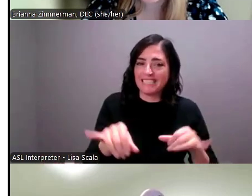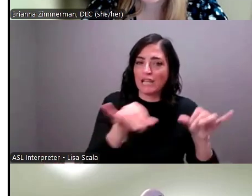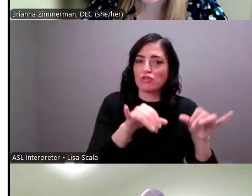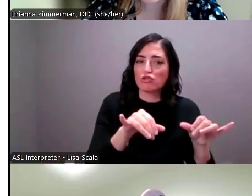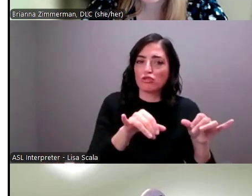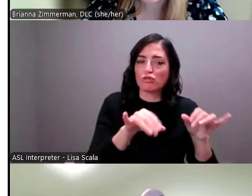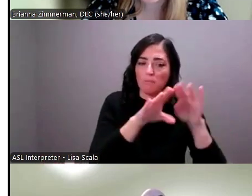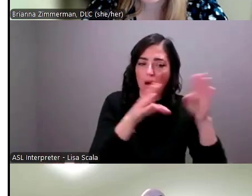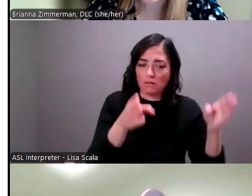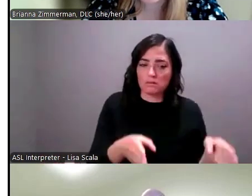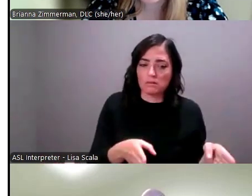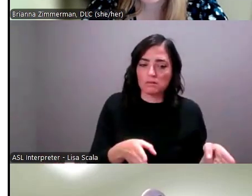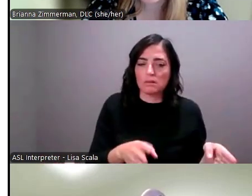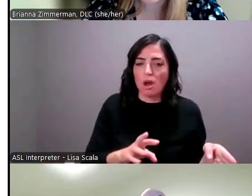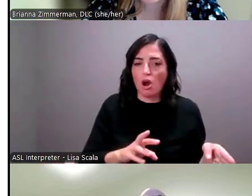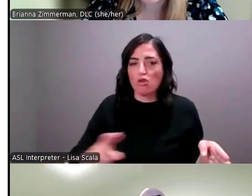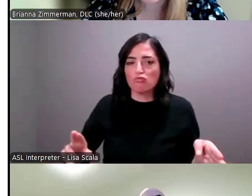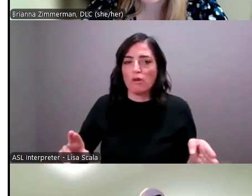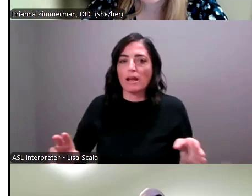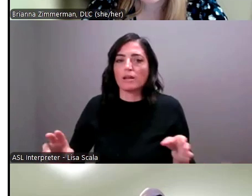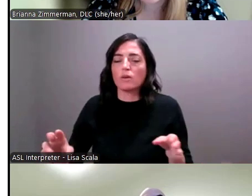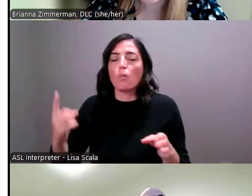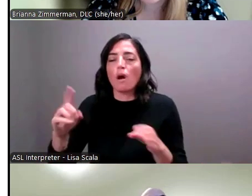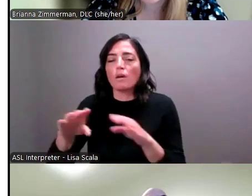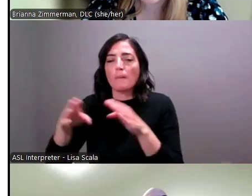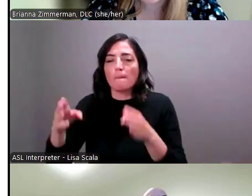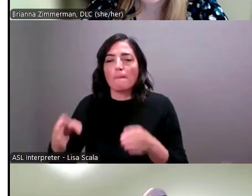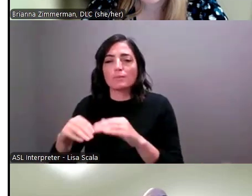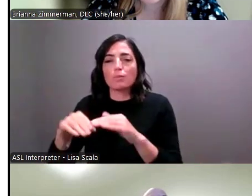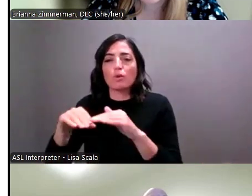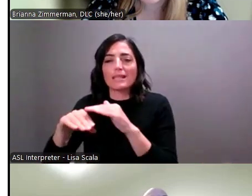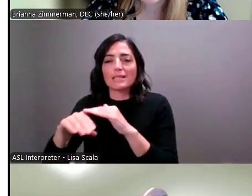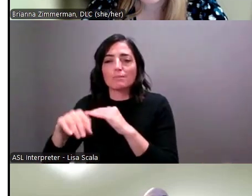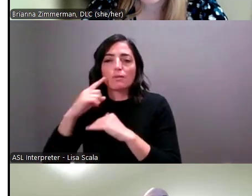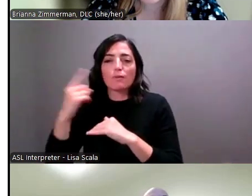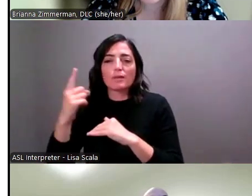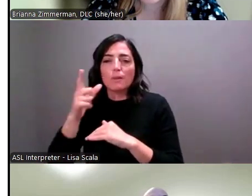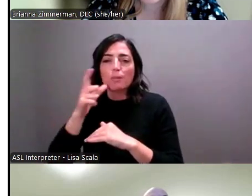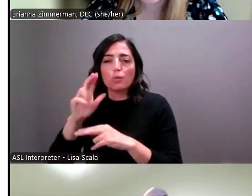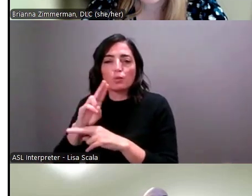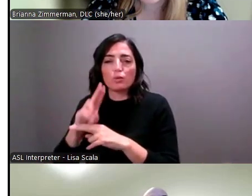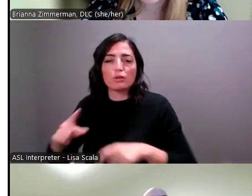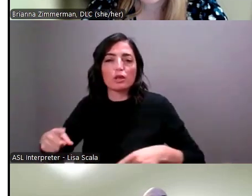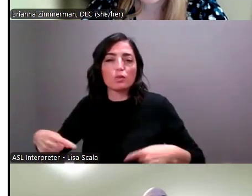right is one that is accessible to a person who uses a wheelchair.